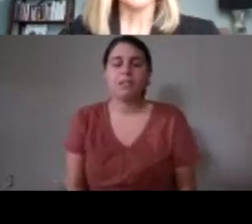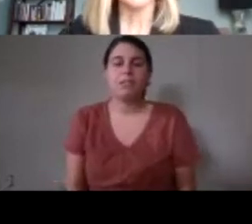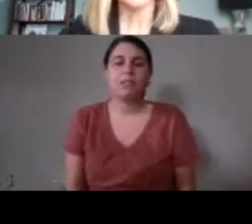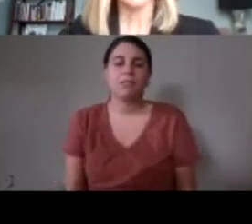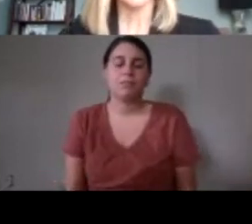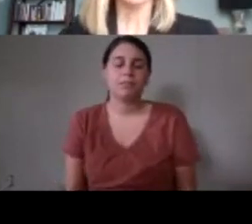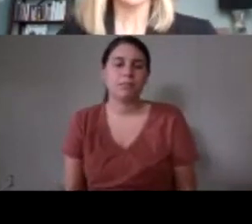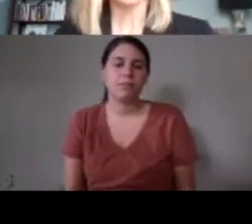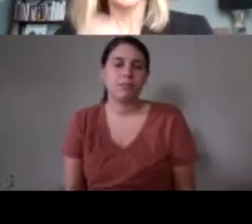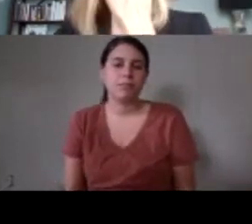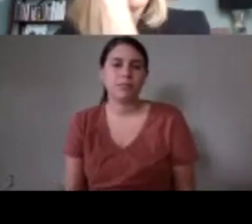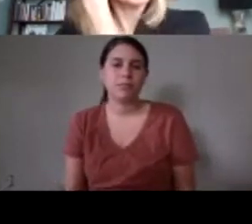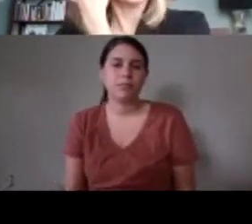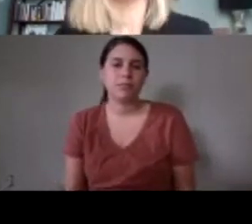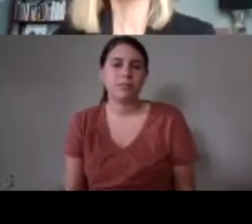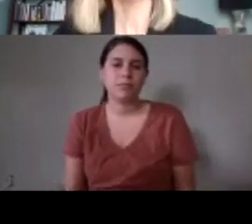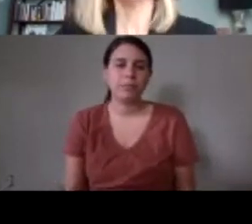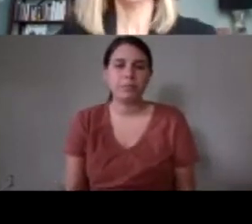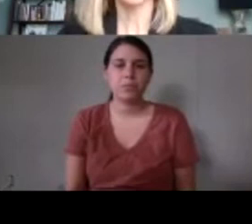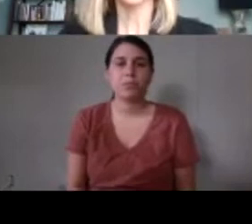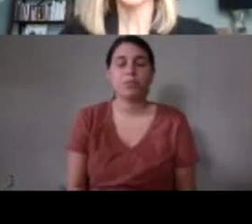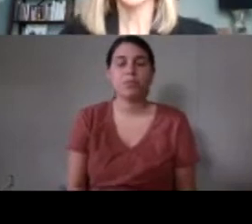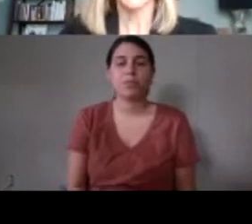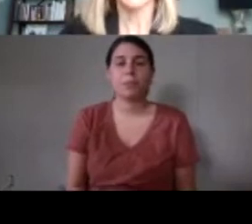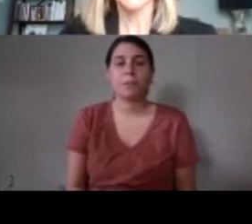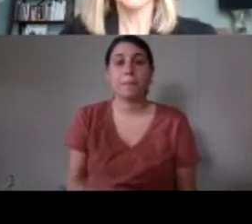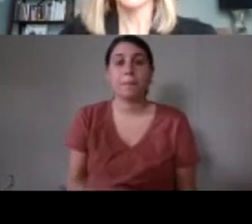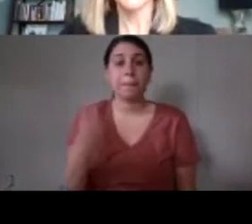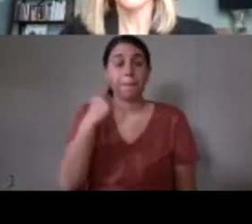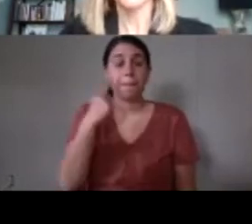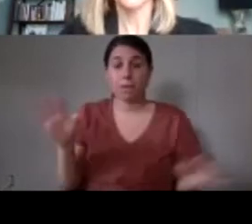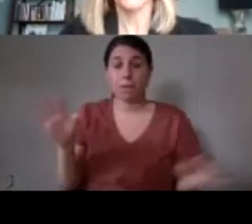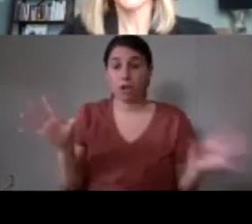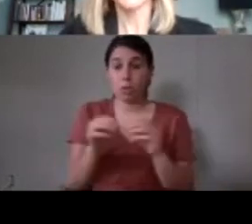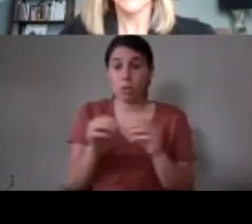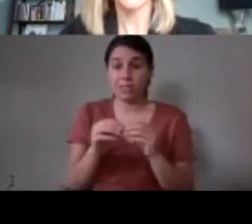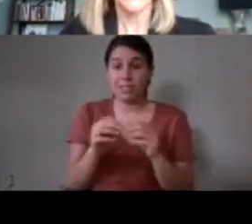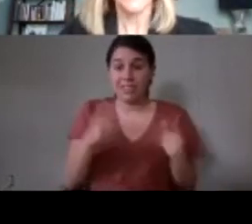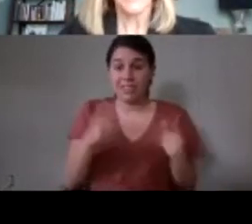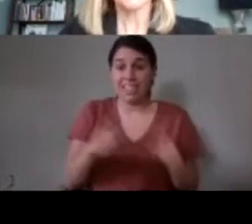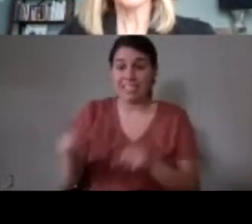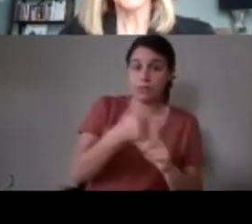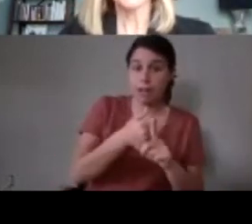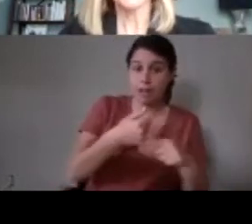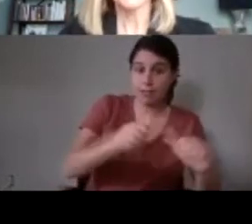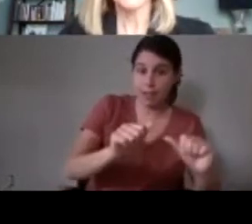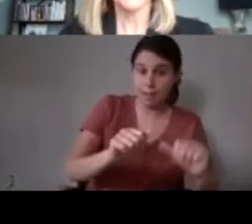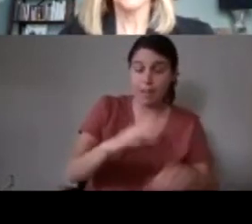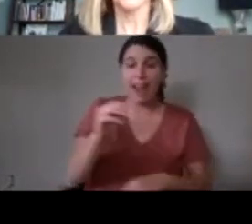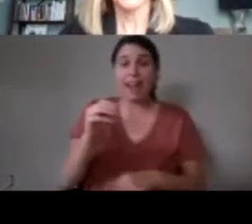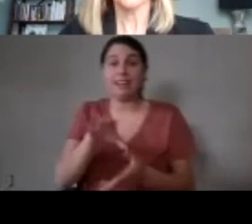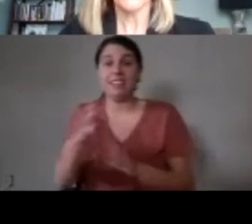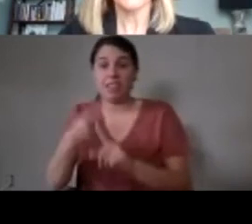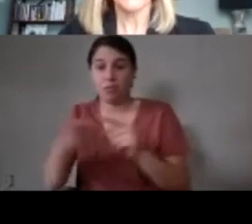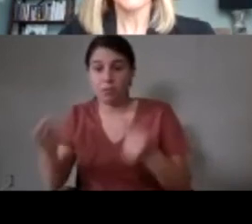as far as the cumulative incidence of both suicide attempt and injurious death, these